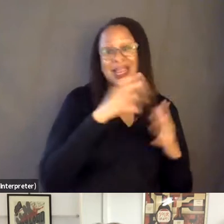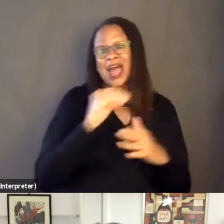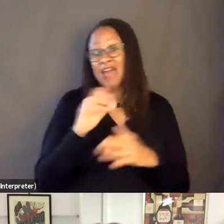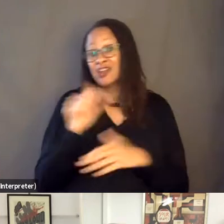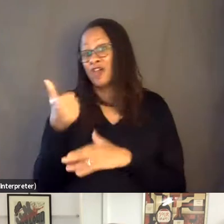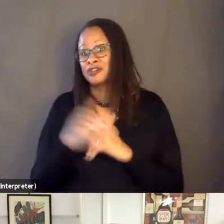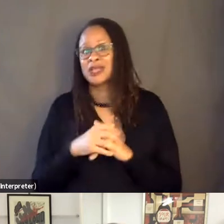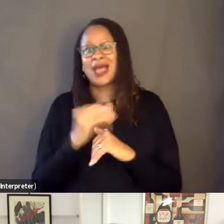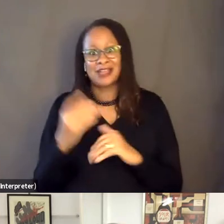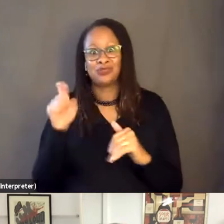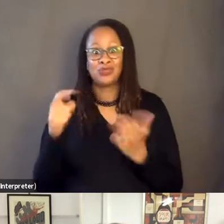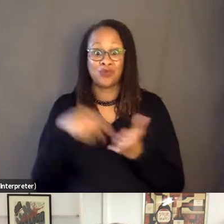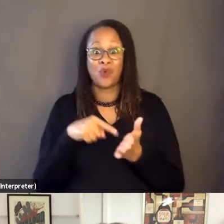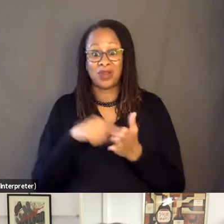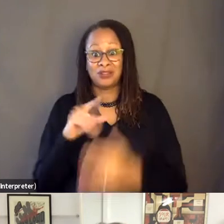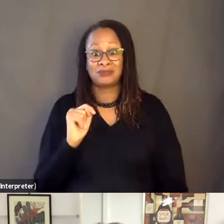it, even.